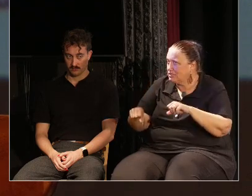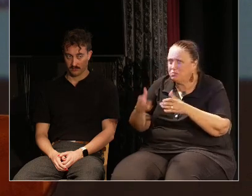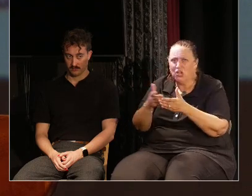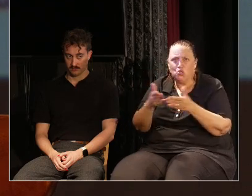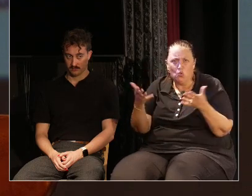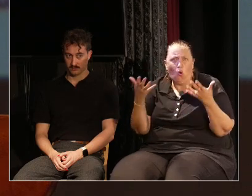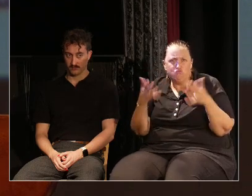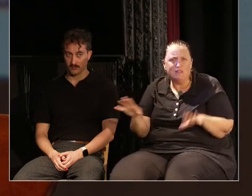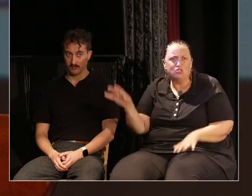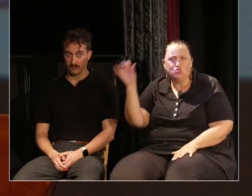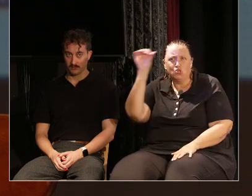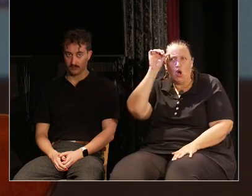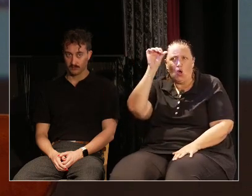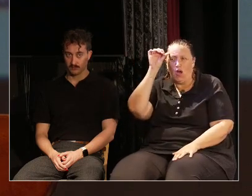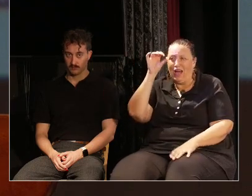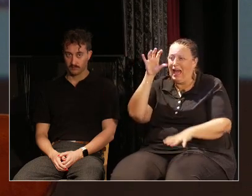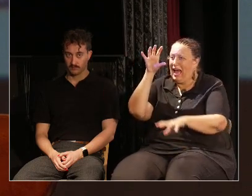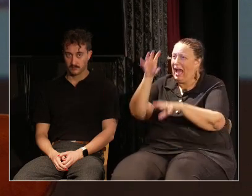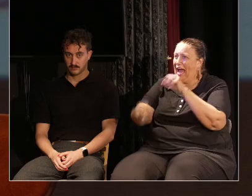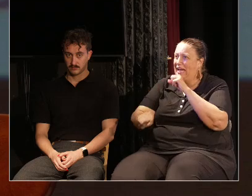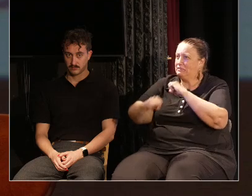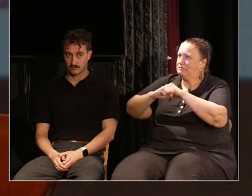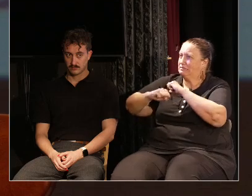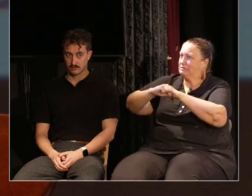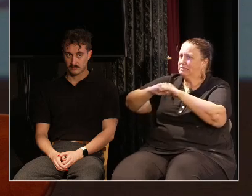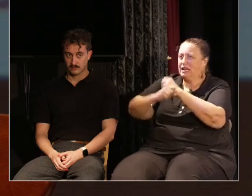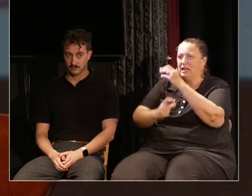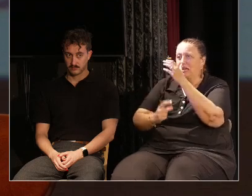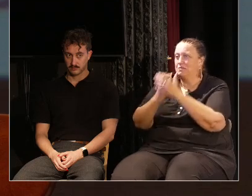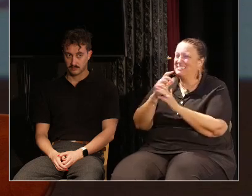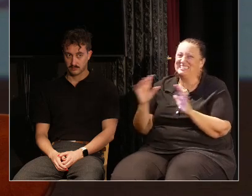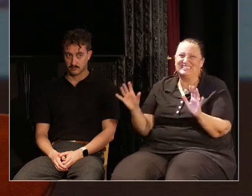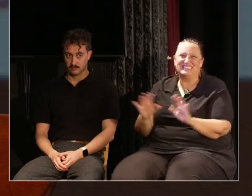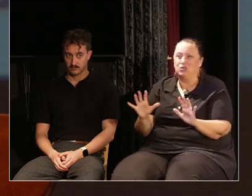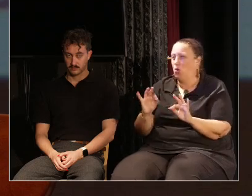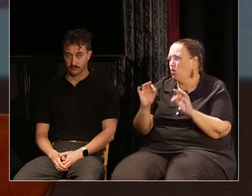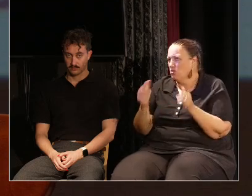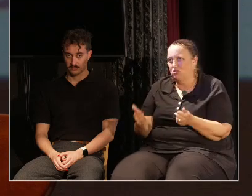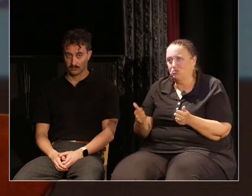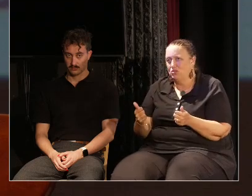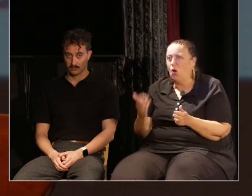also know what it looks like when there are hate campaigns being carried out and when our national